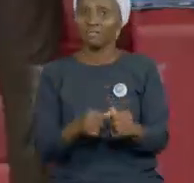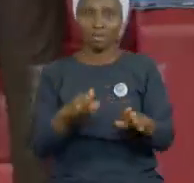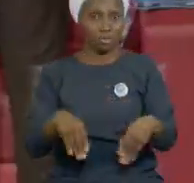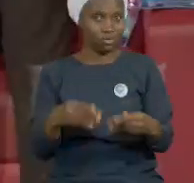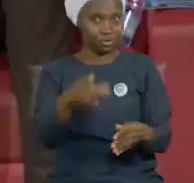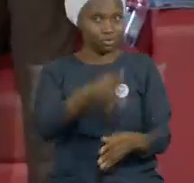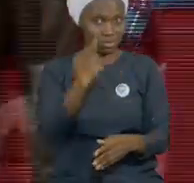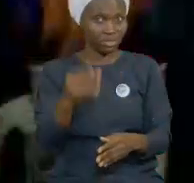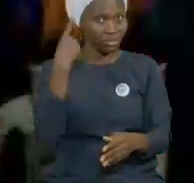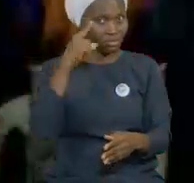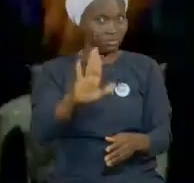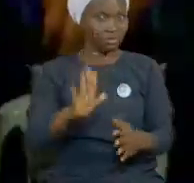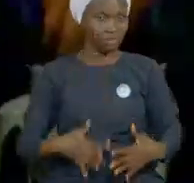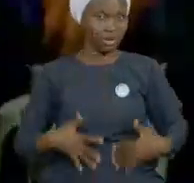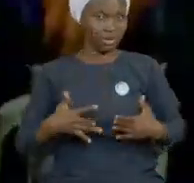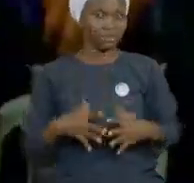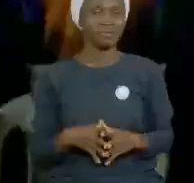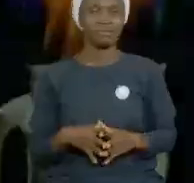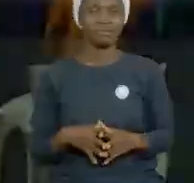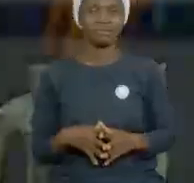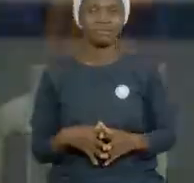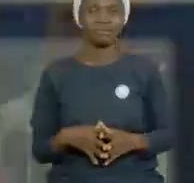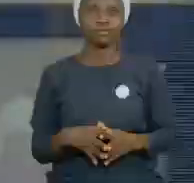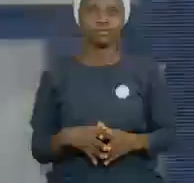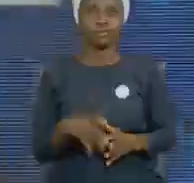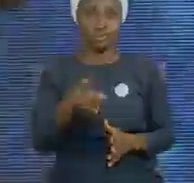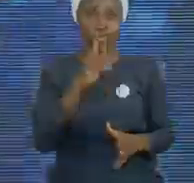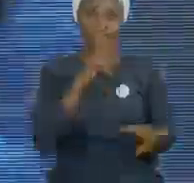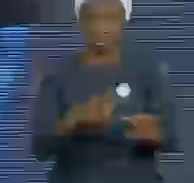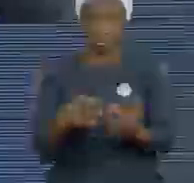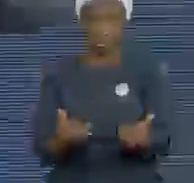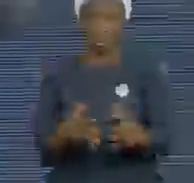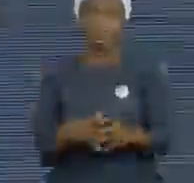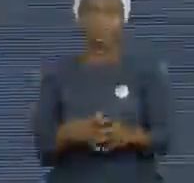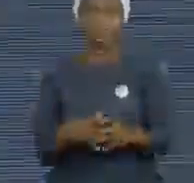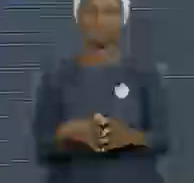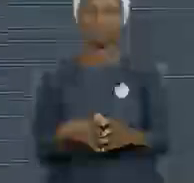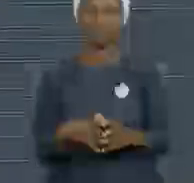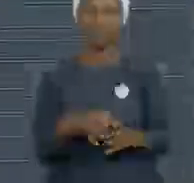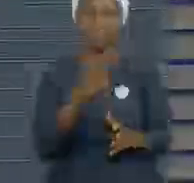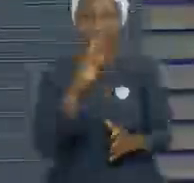your life, we're ready now. Are you ready?